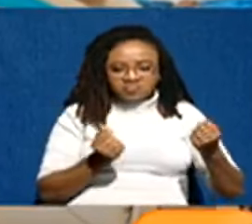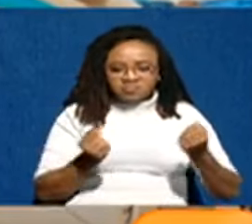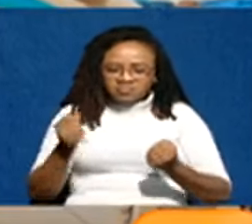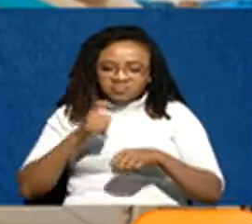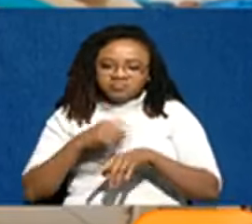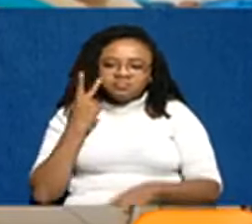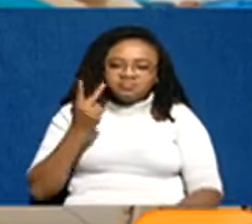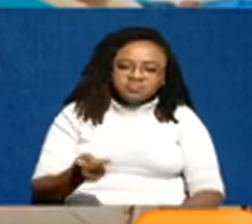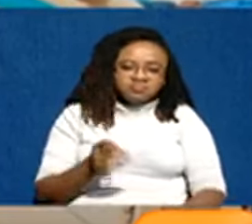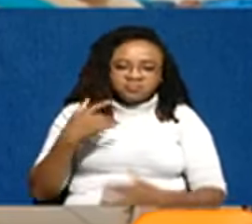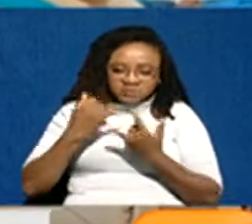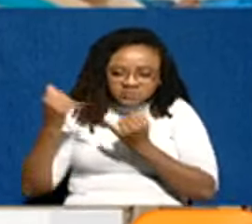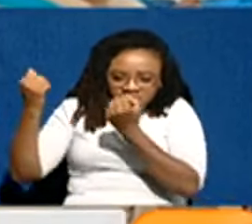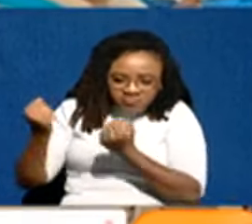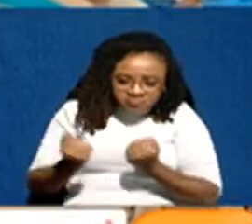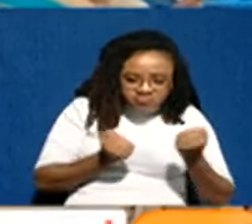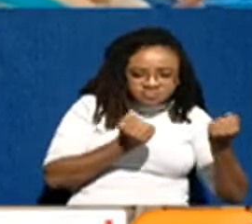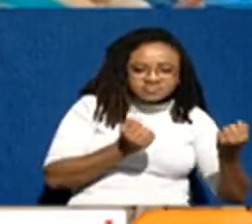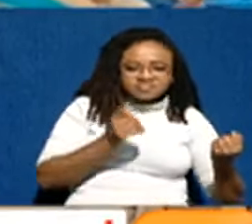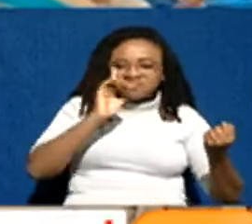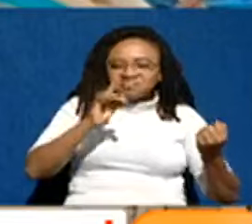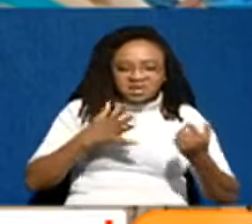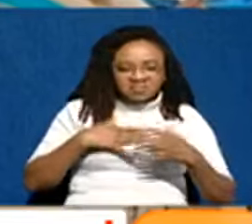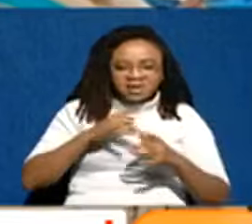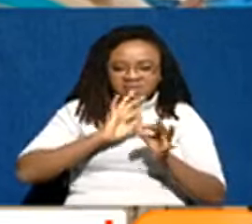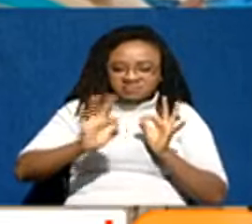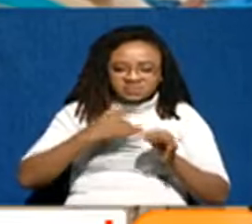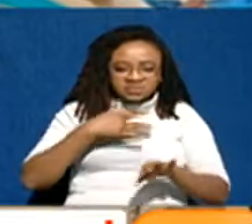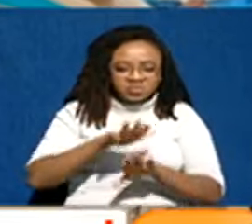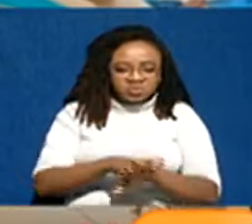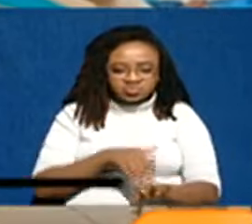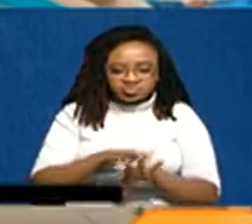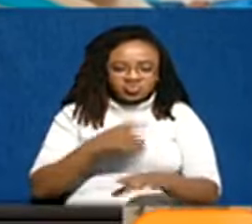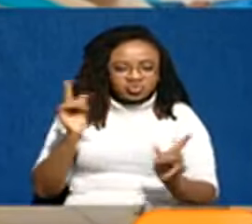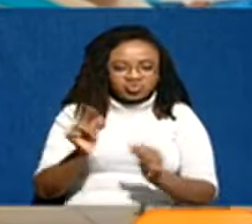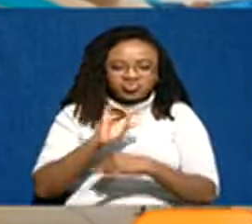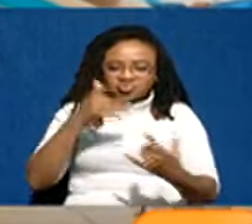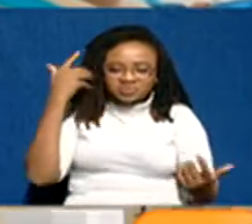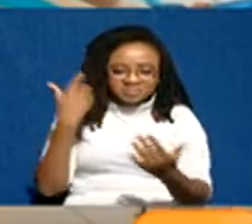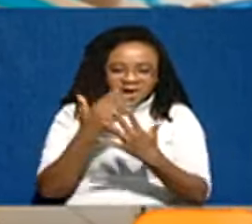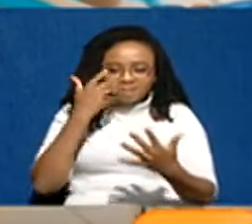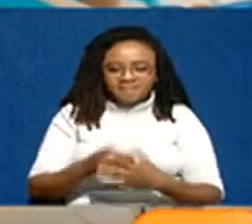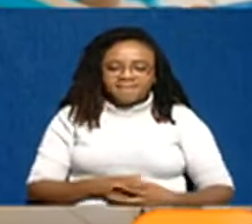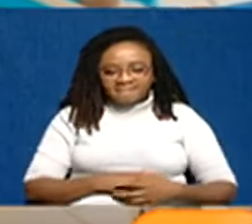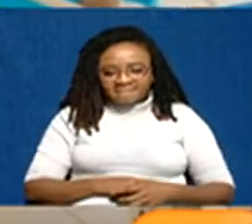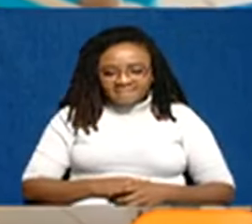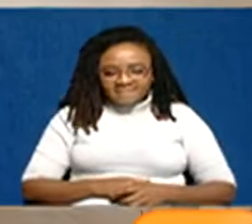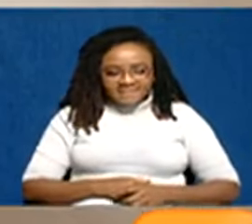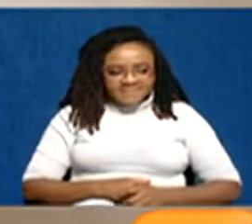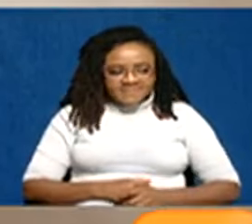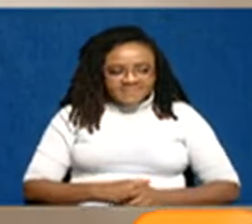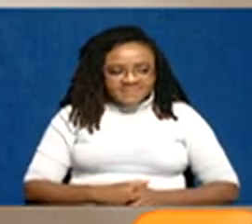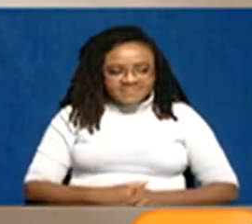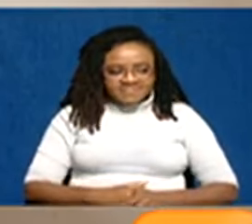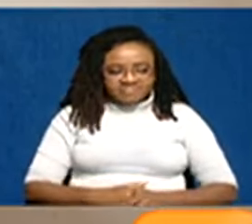hivyo, nikajaribu kuyepa, lakini speed yangu ilikuwa chini, ilikuwa speed ya 10. So it was too late.